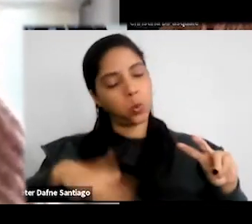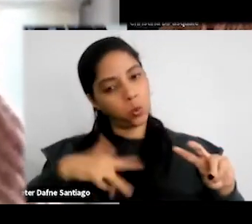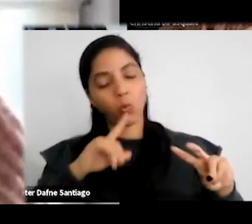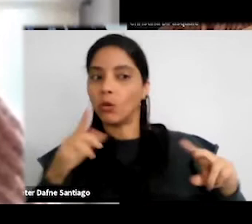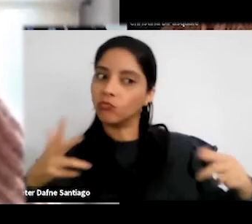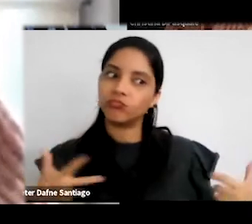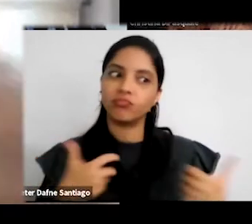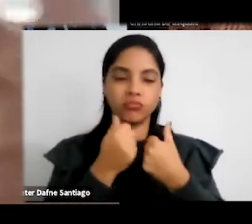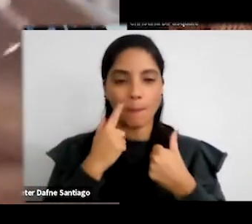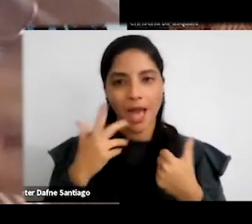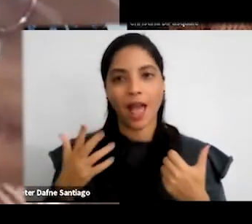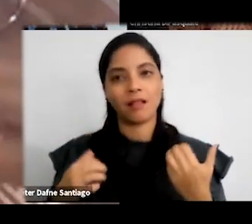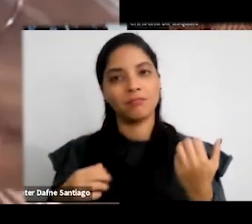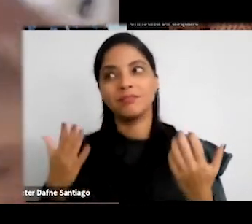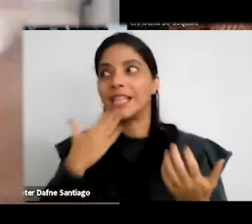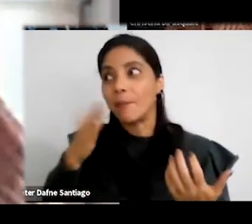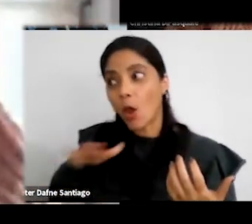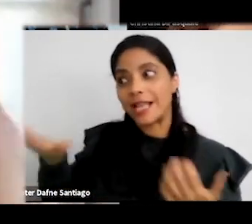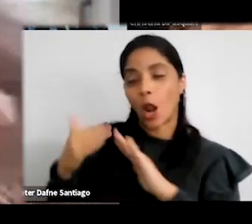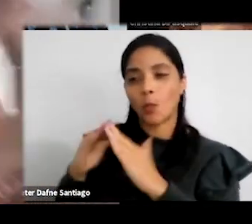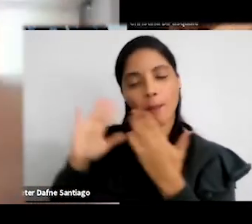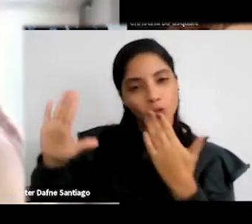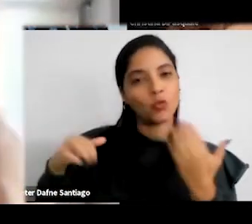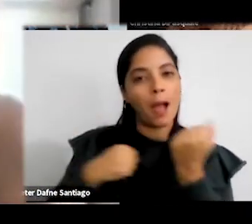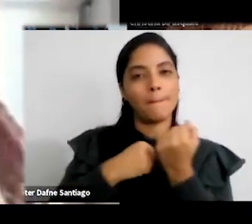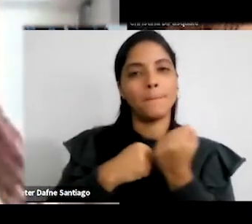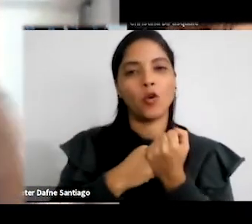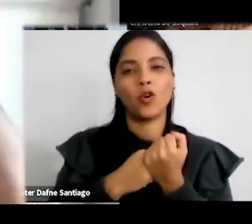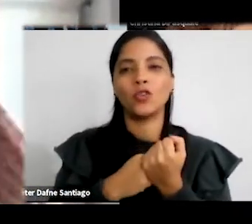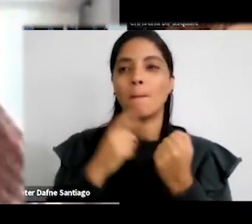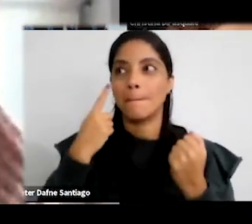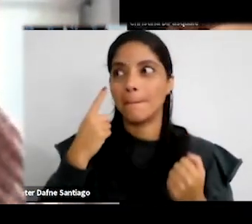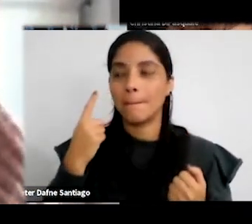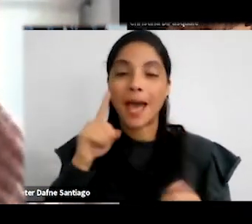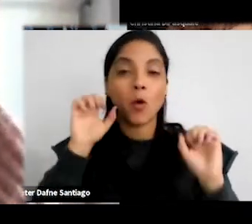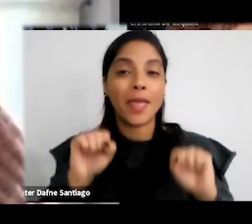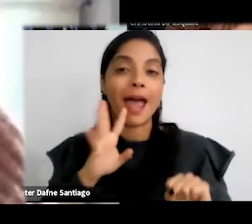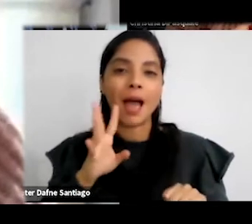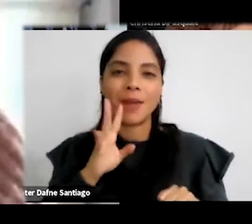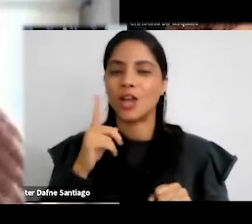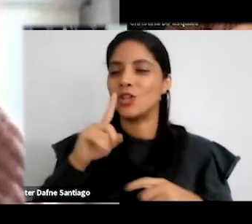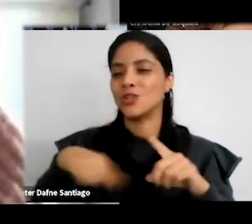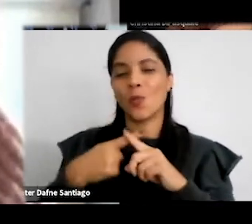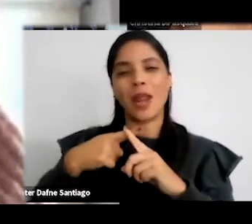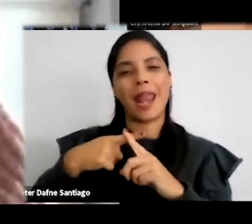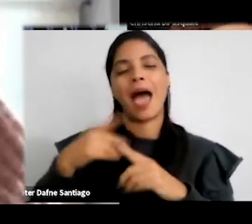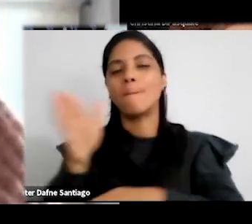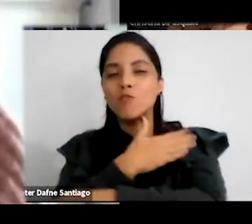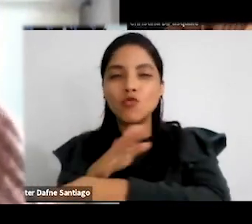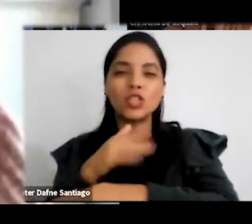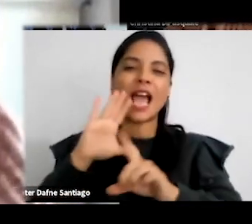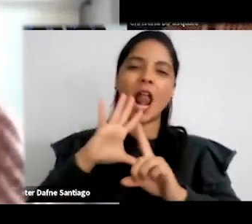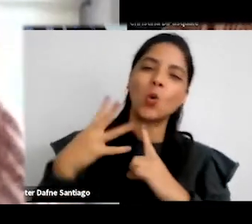support and talk about just Puerto Rican music and culture and the roots of that and their